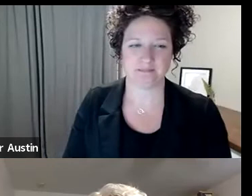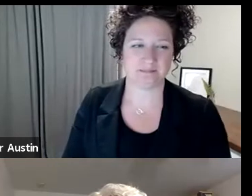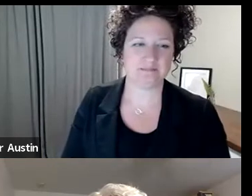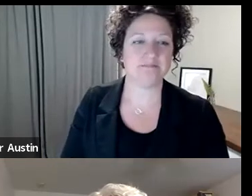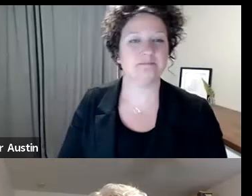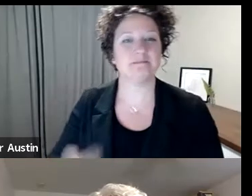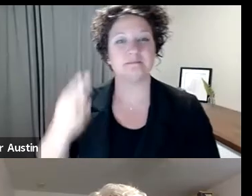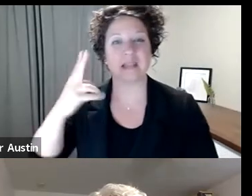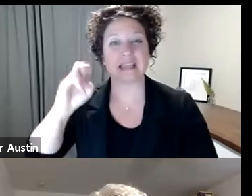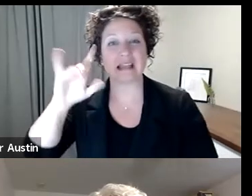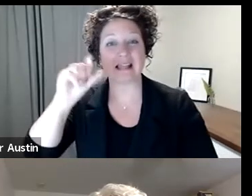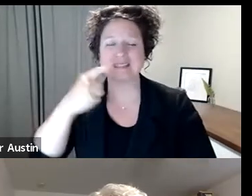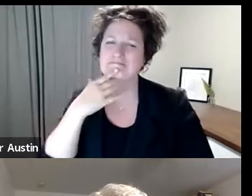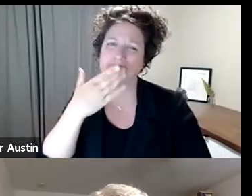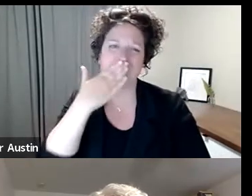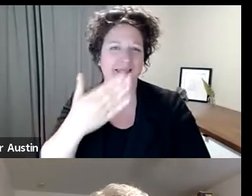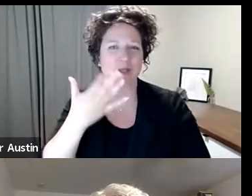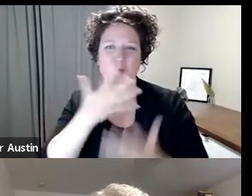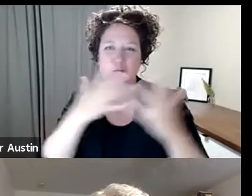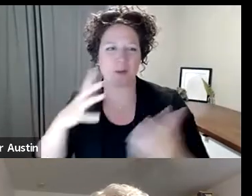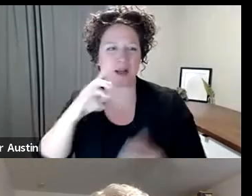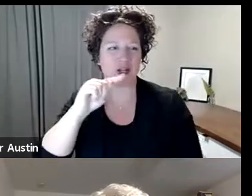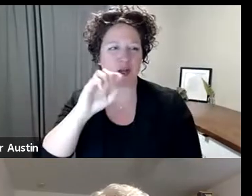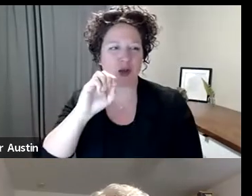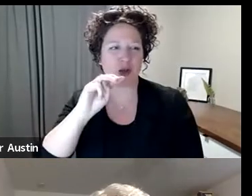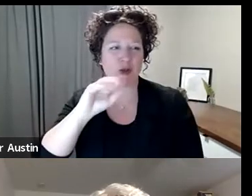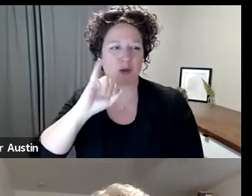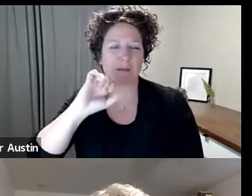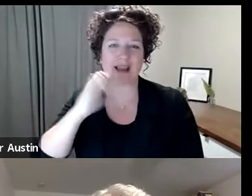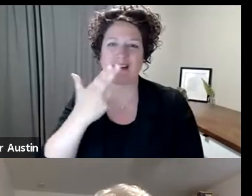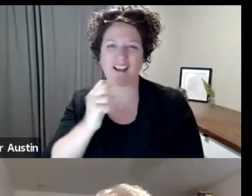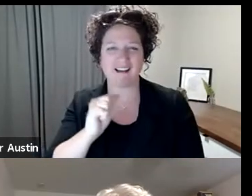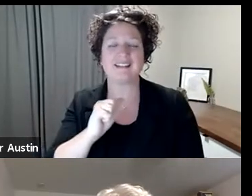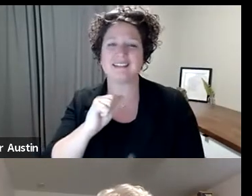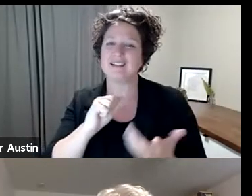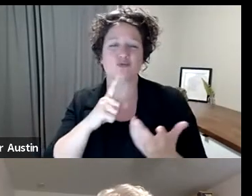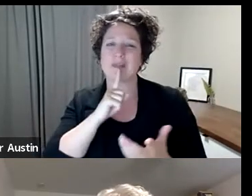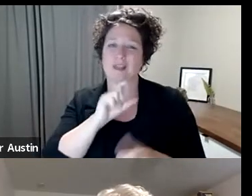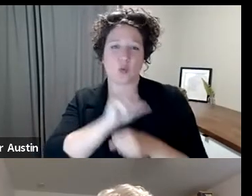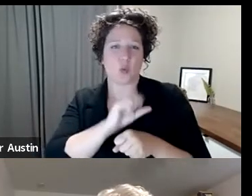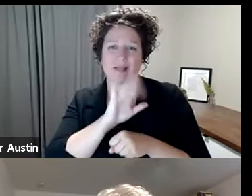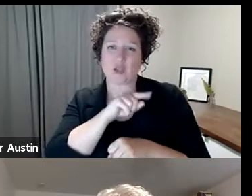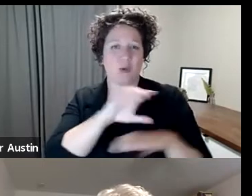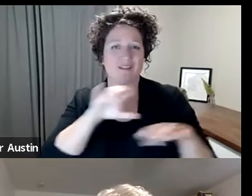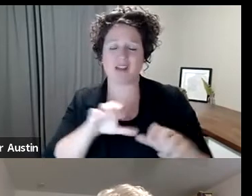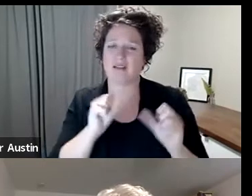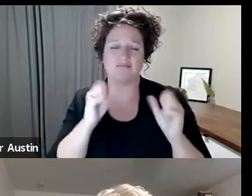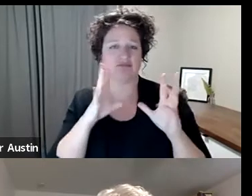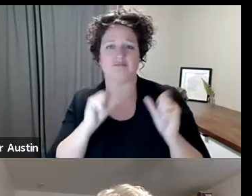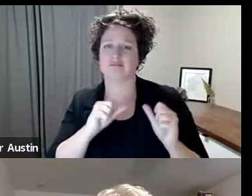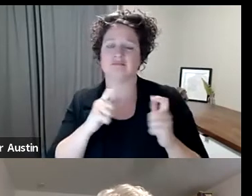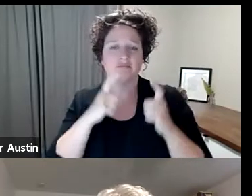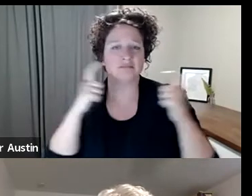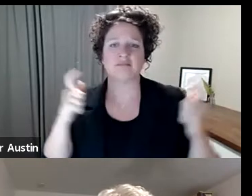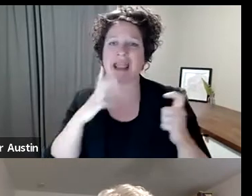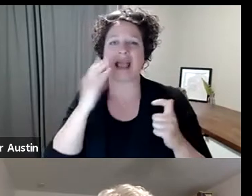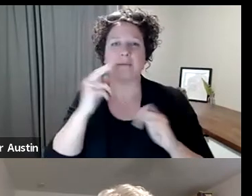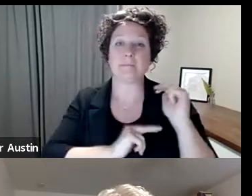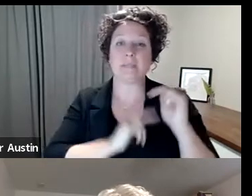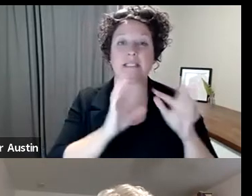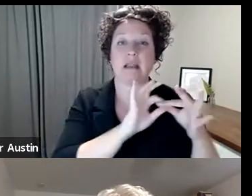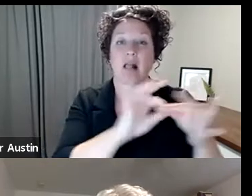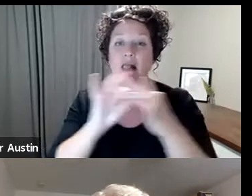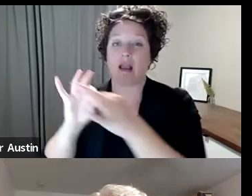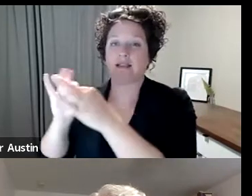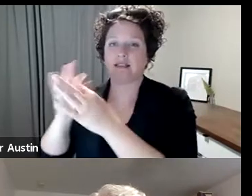Thank you so much, Tamika, and you will certainly be missed. The work that you've done has really been influential in building alliances across the